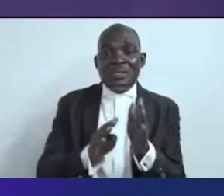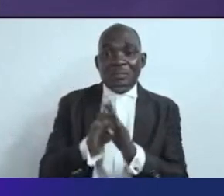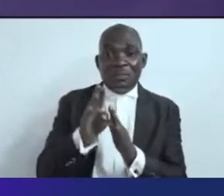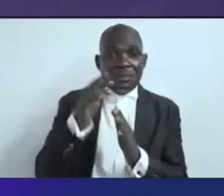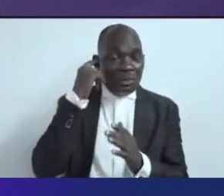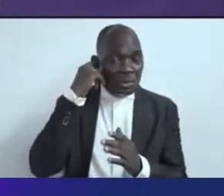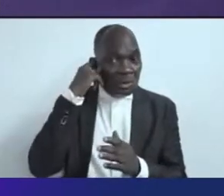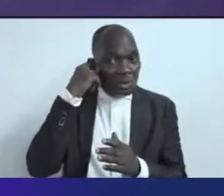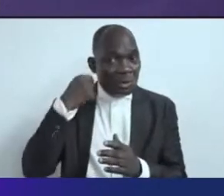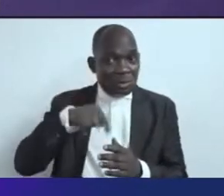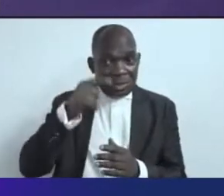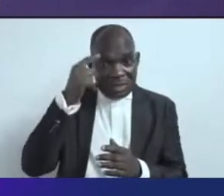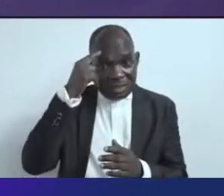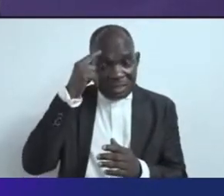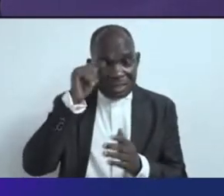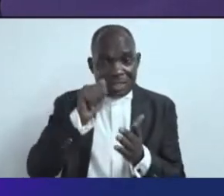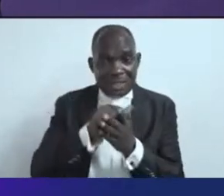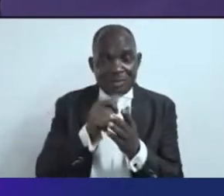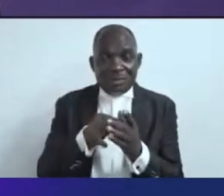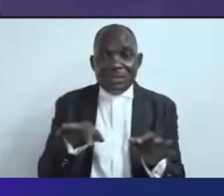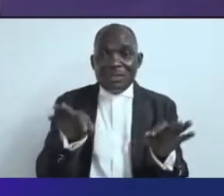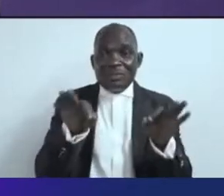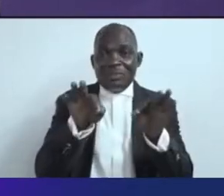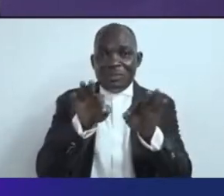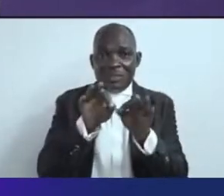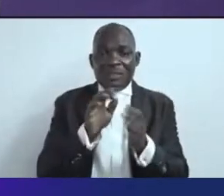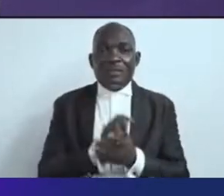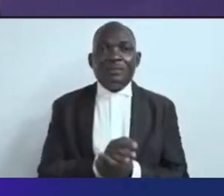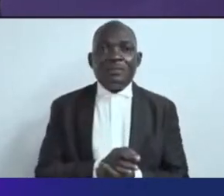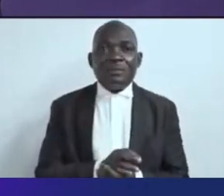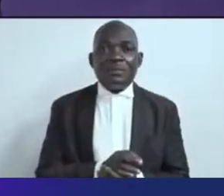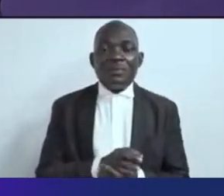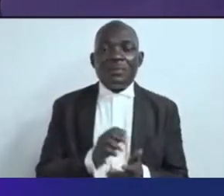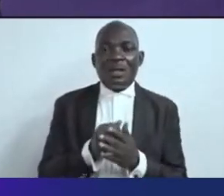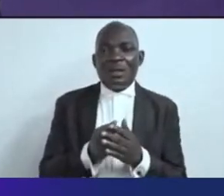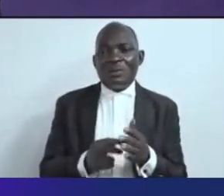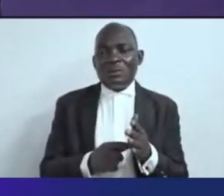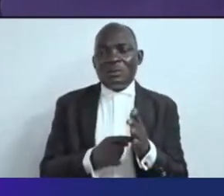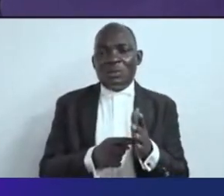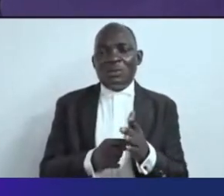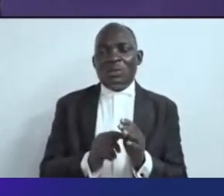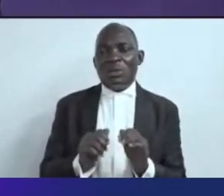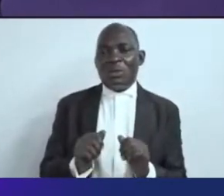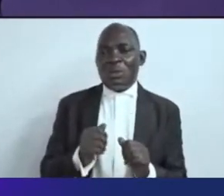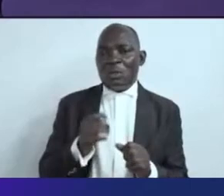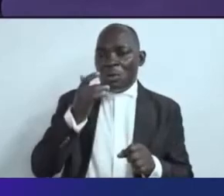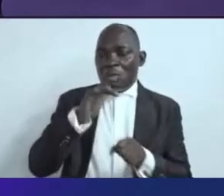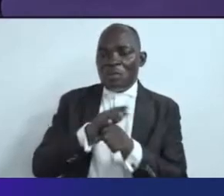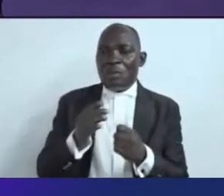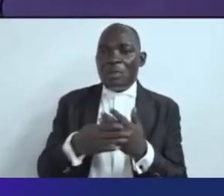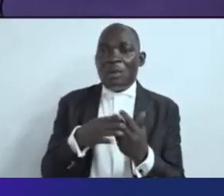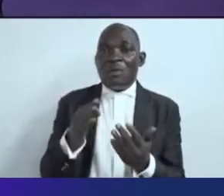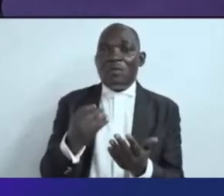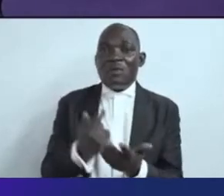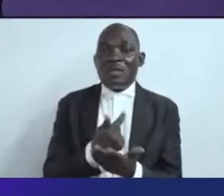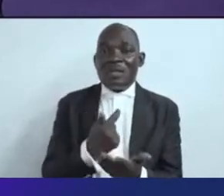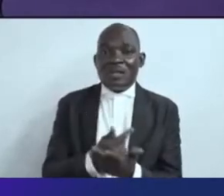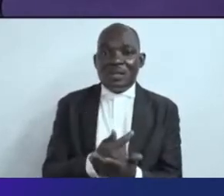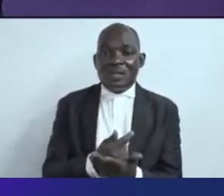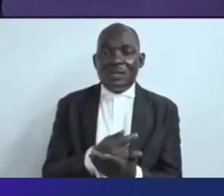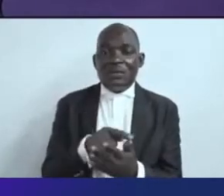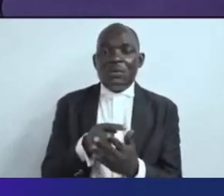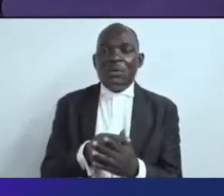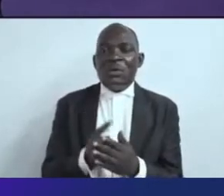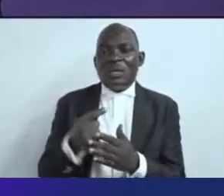we think is important and reflects the commitment from the central bank to